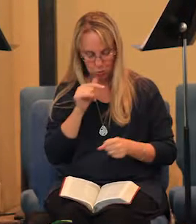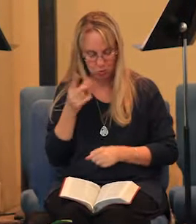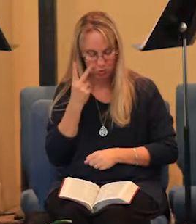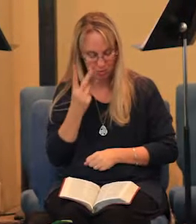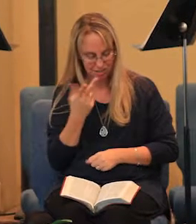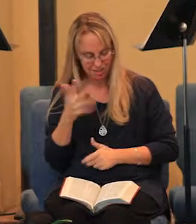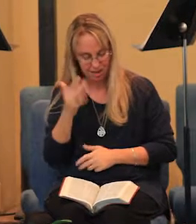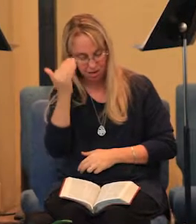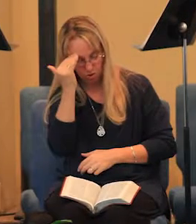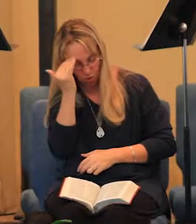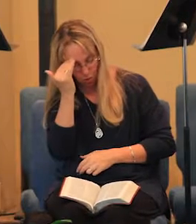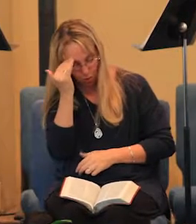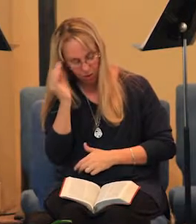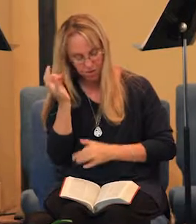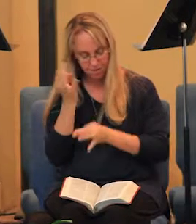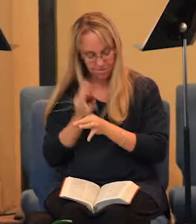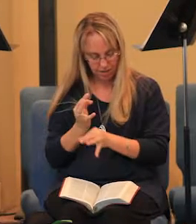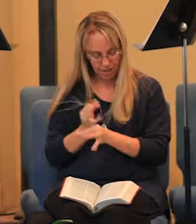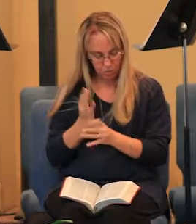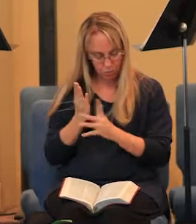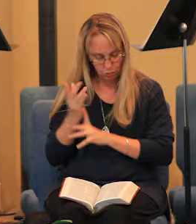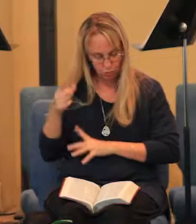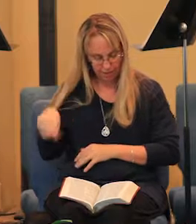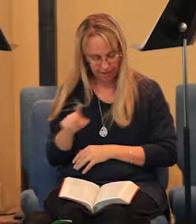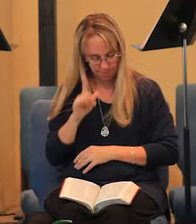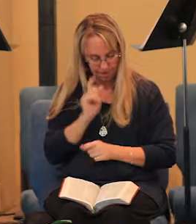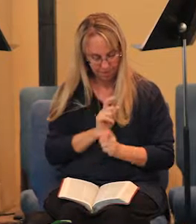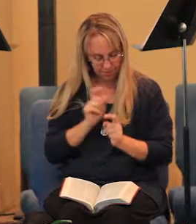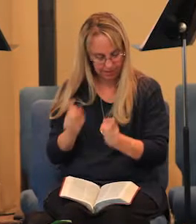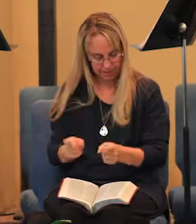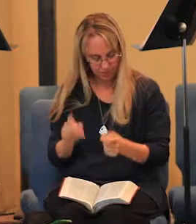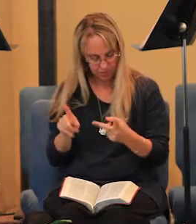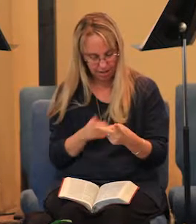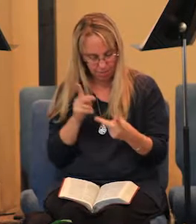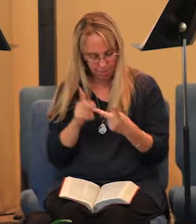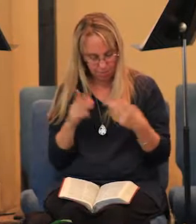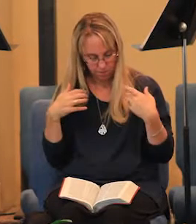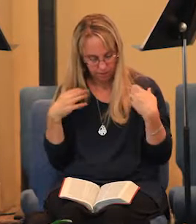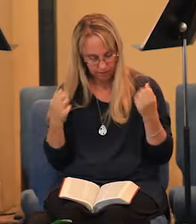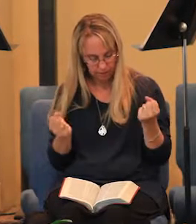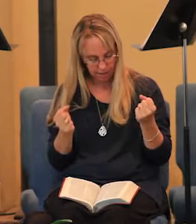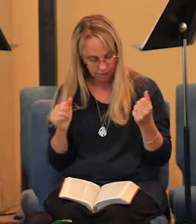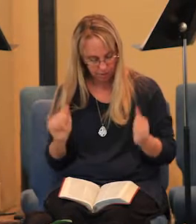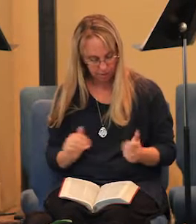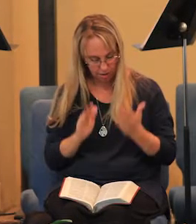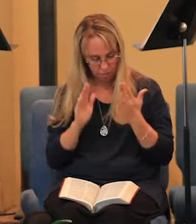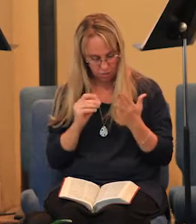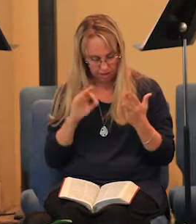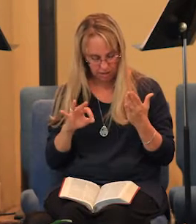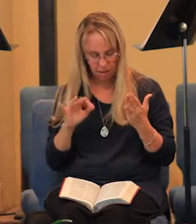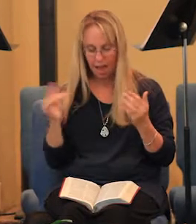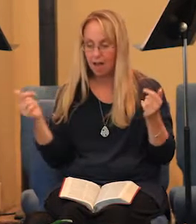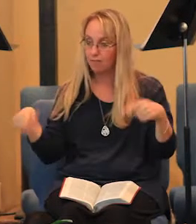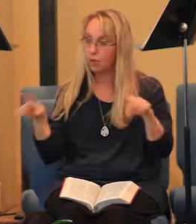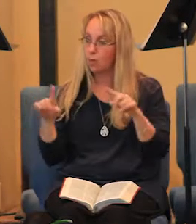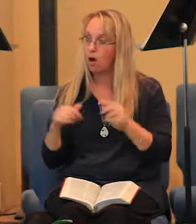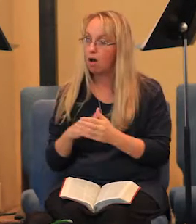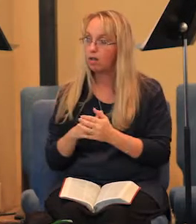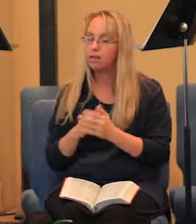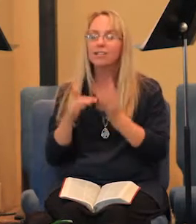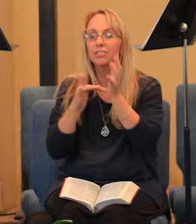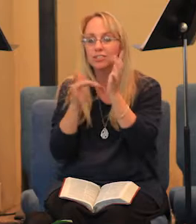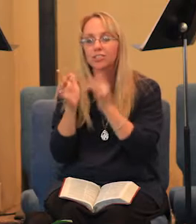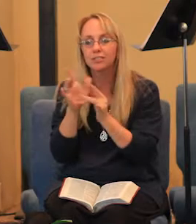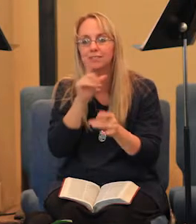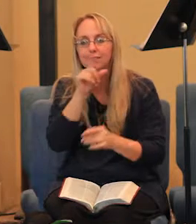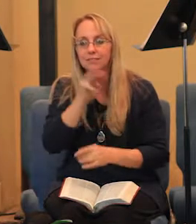and the faith which comes through him has given him this perfect health in the presence of you all. Jesus is